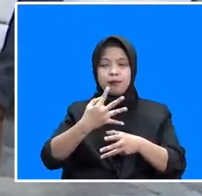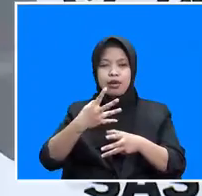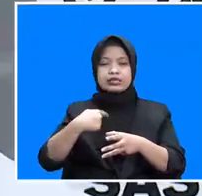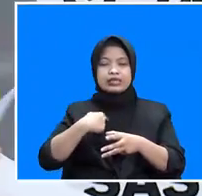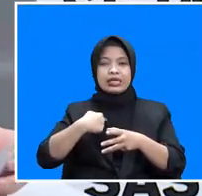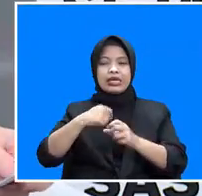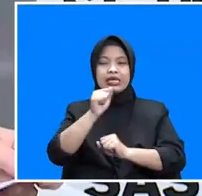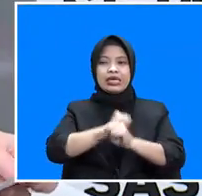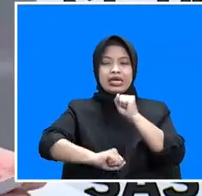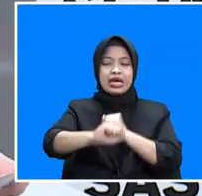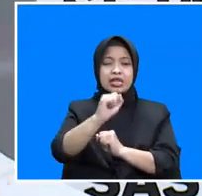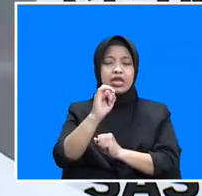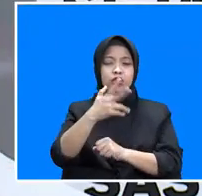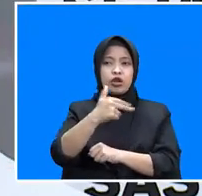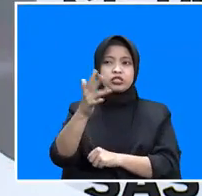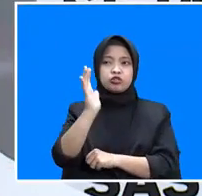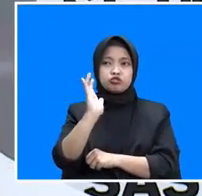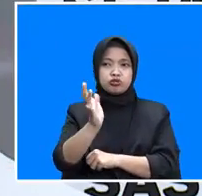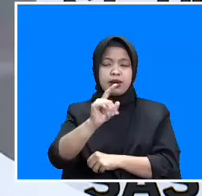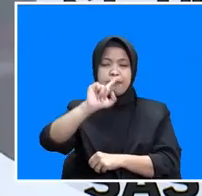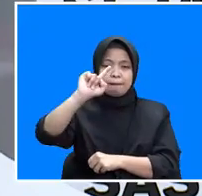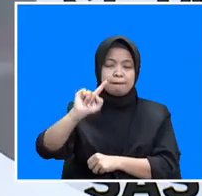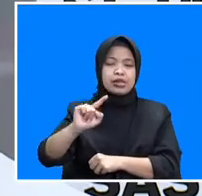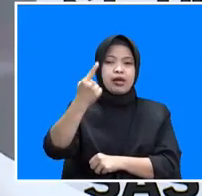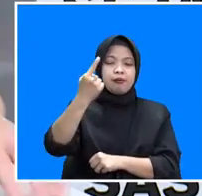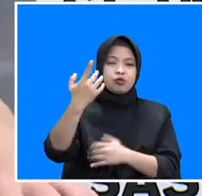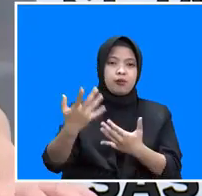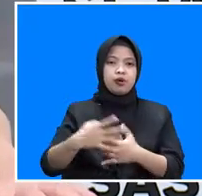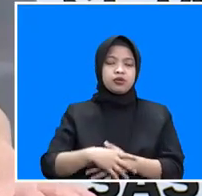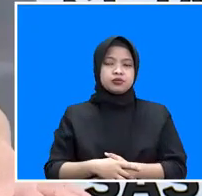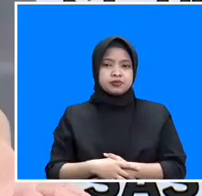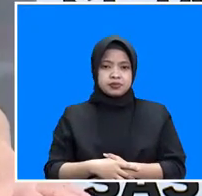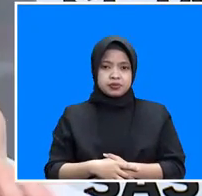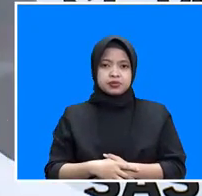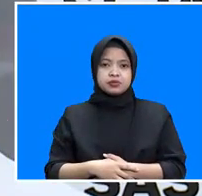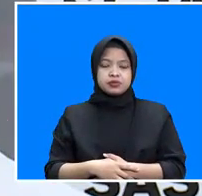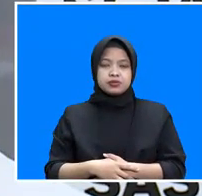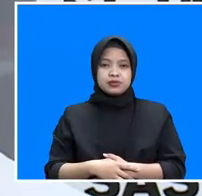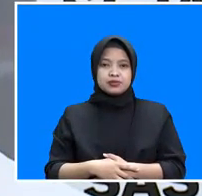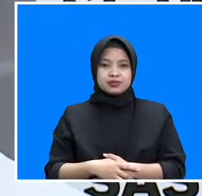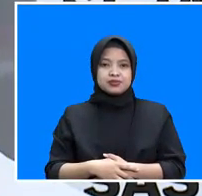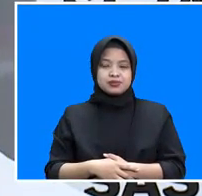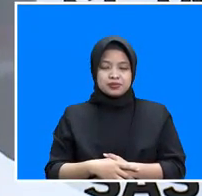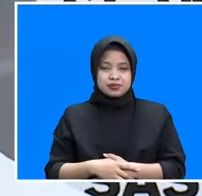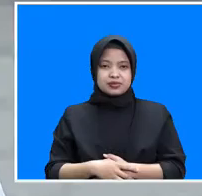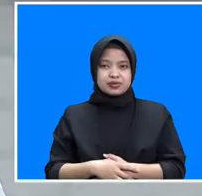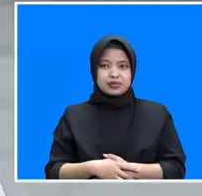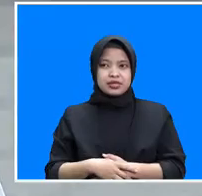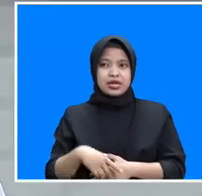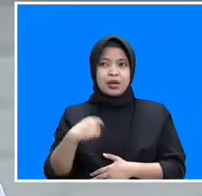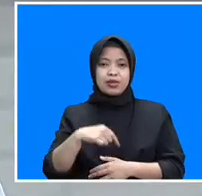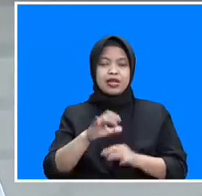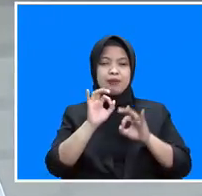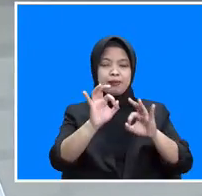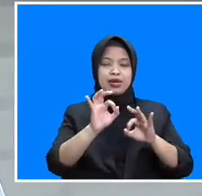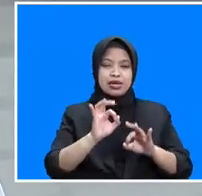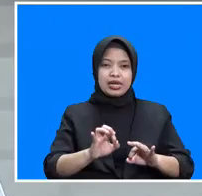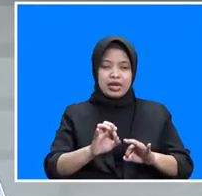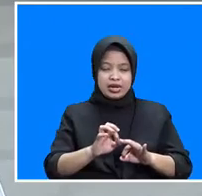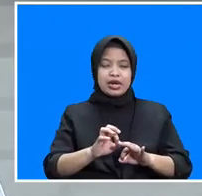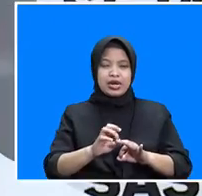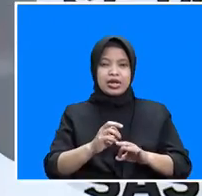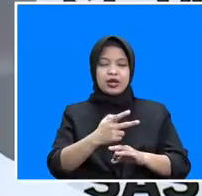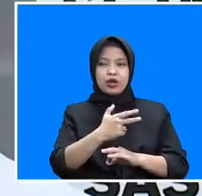Indonesia, firstly, we're very proud to be working with the Ministry of Education on a number of fronts, so thank you and your team,